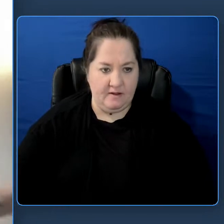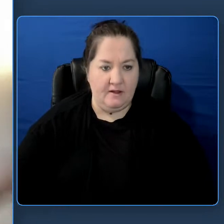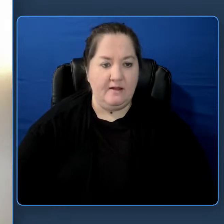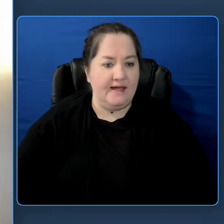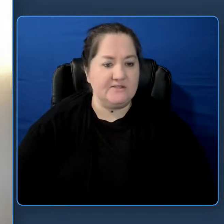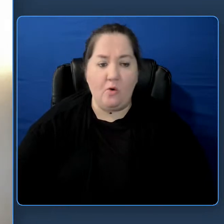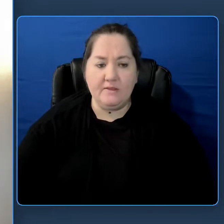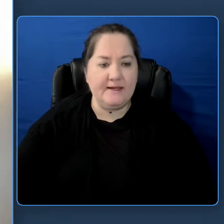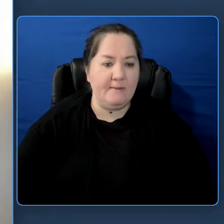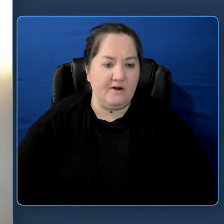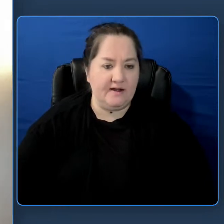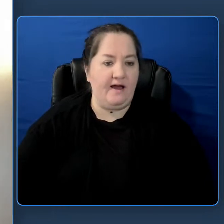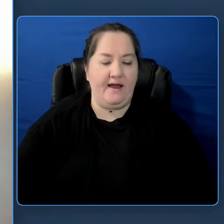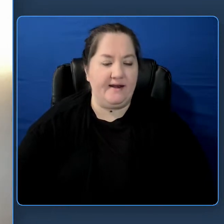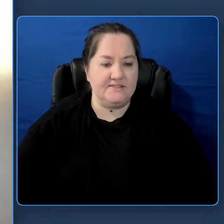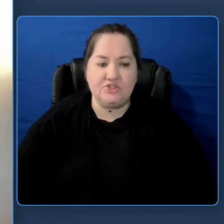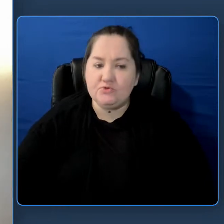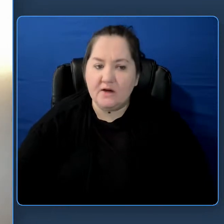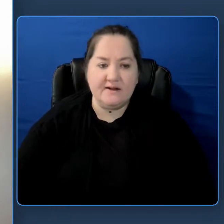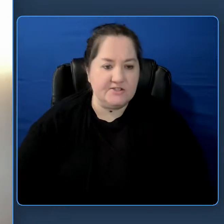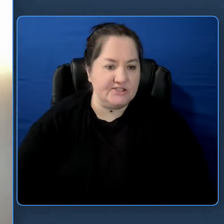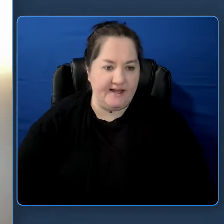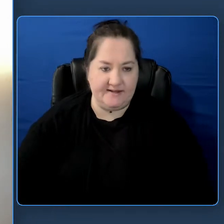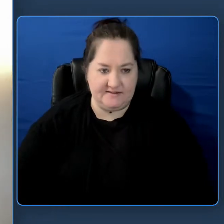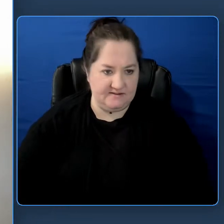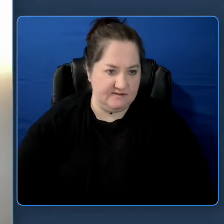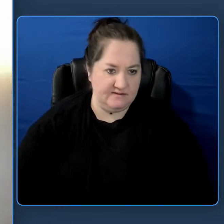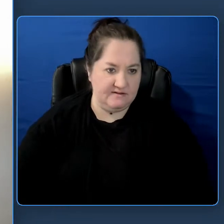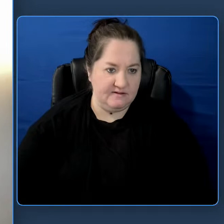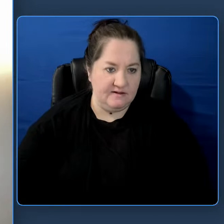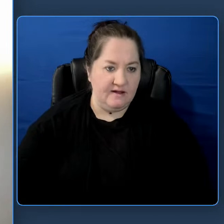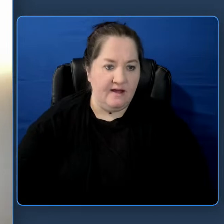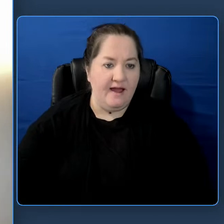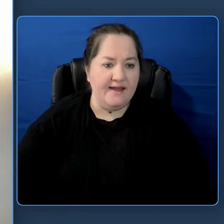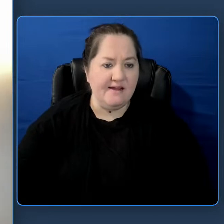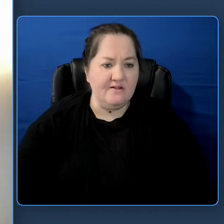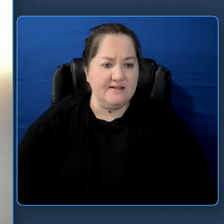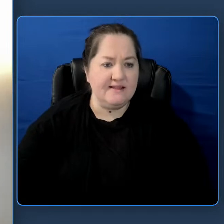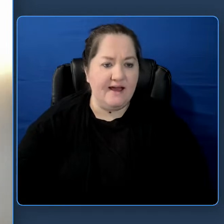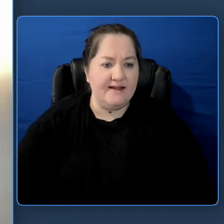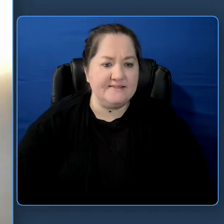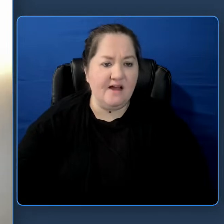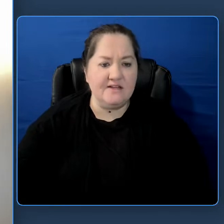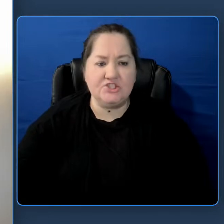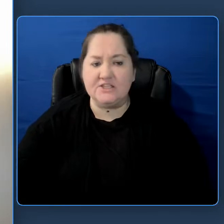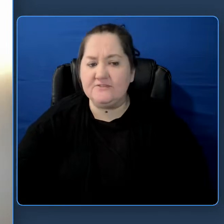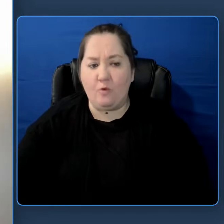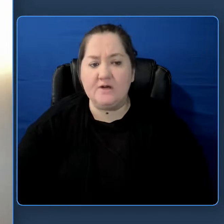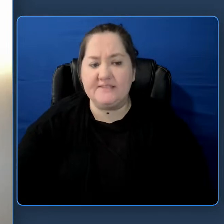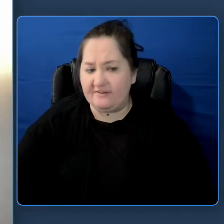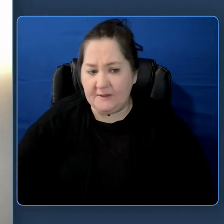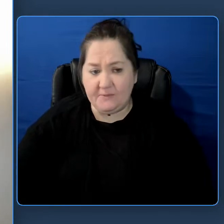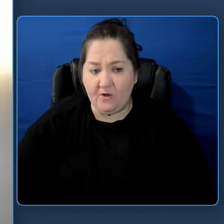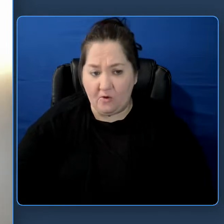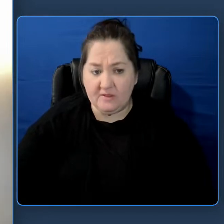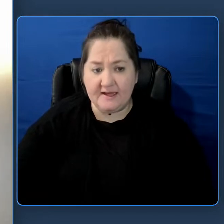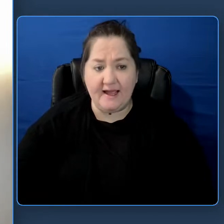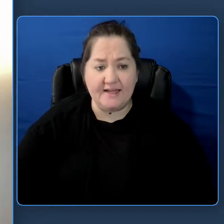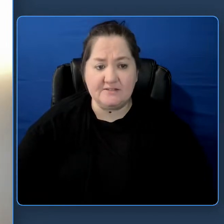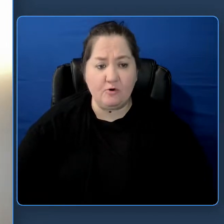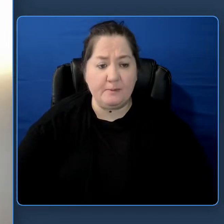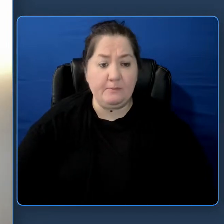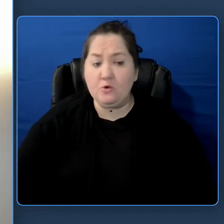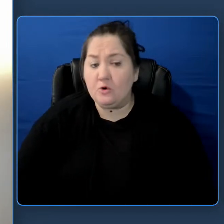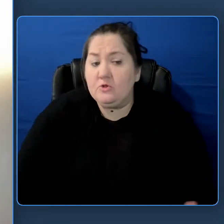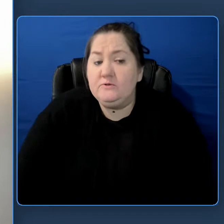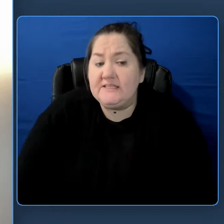them. It's only America, and I do not understand. And not only that, it's not just for deaf people